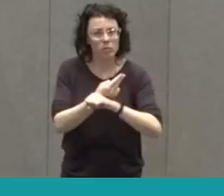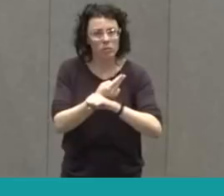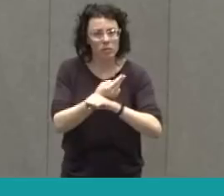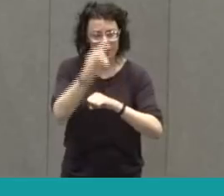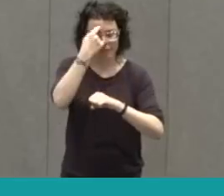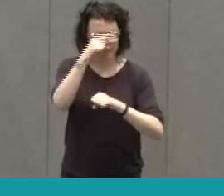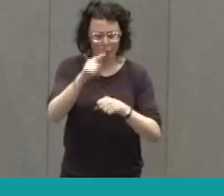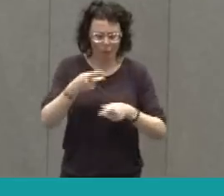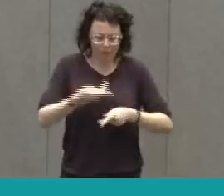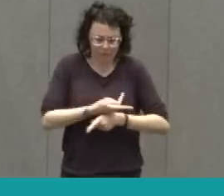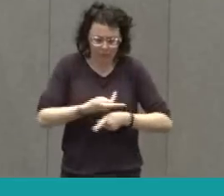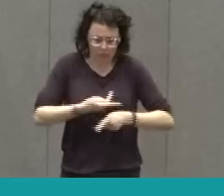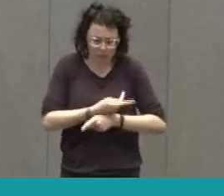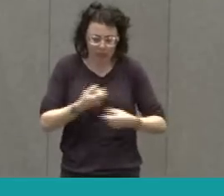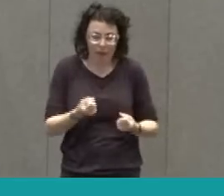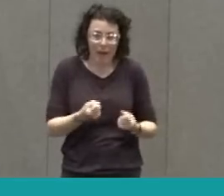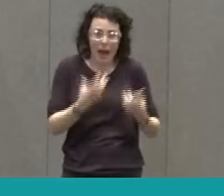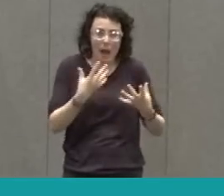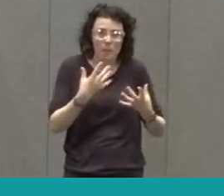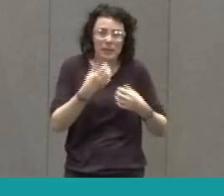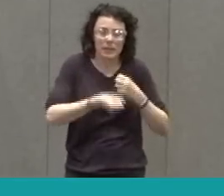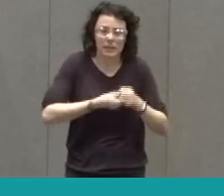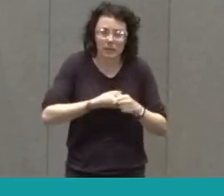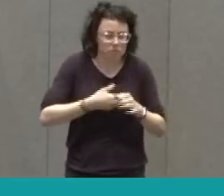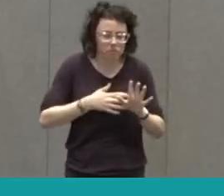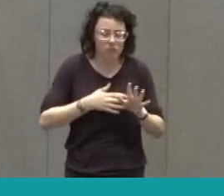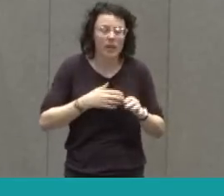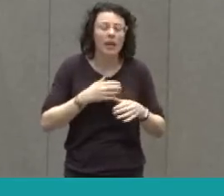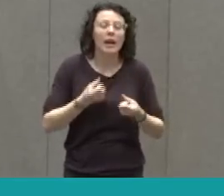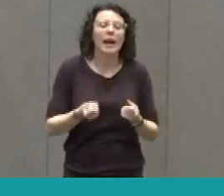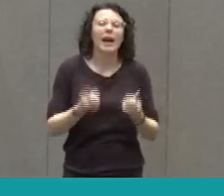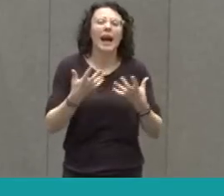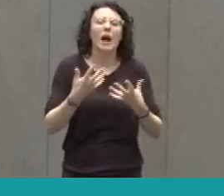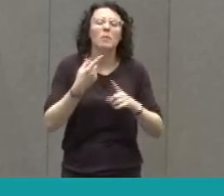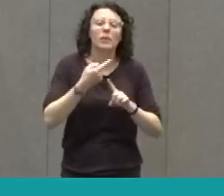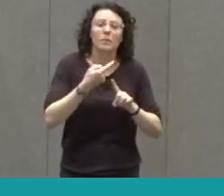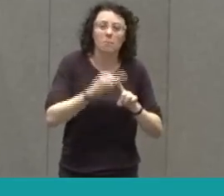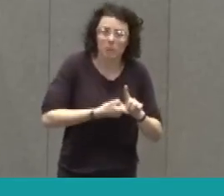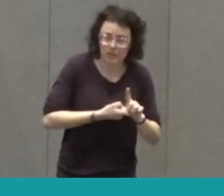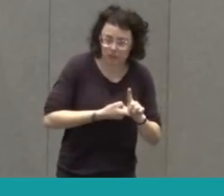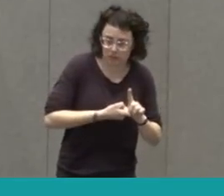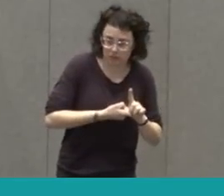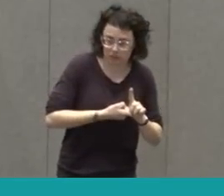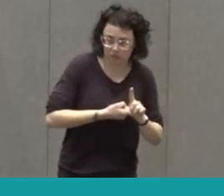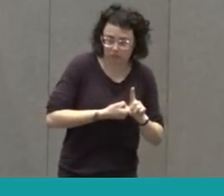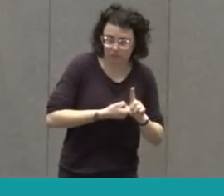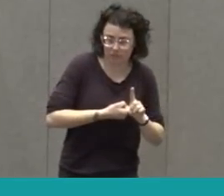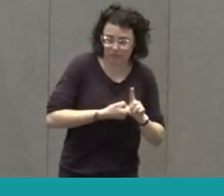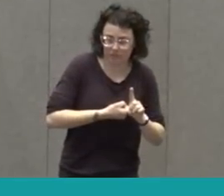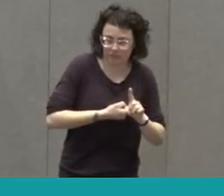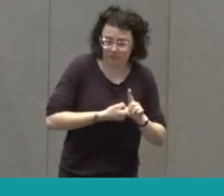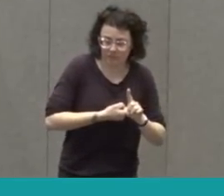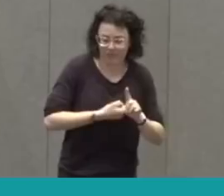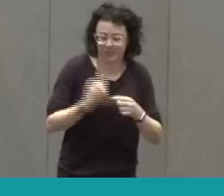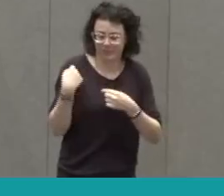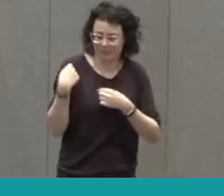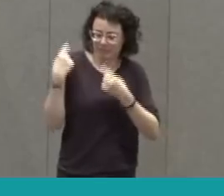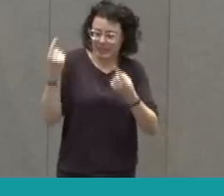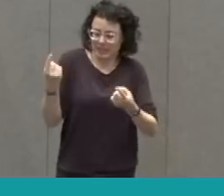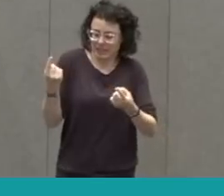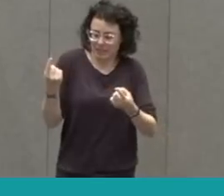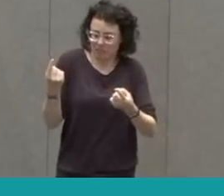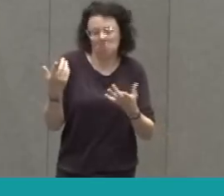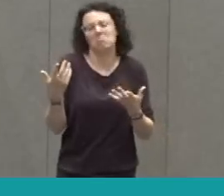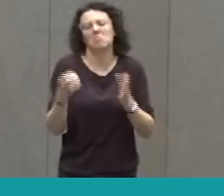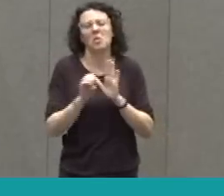months? So we would take 12 times the number of years. So we have, I'm going to say 10. I'm 10 years old.